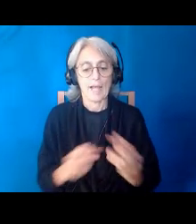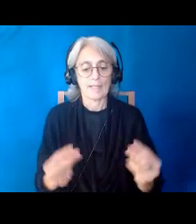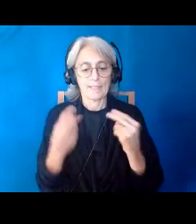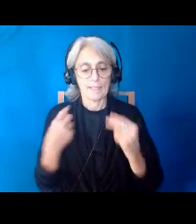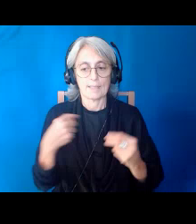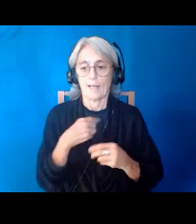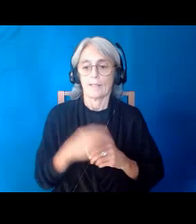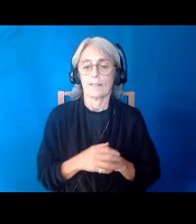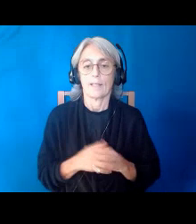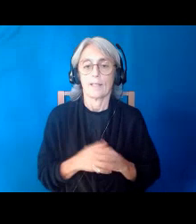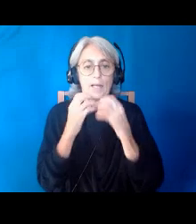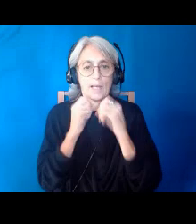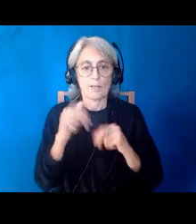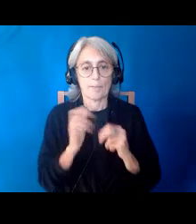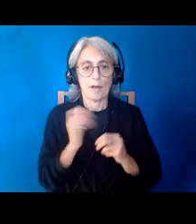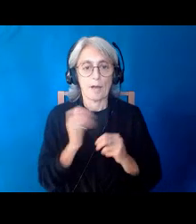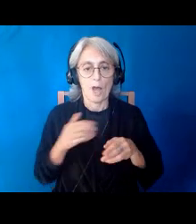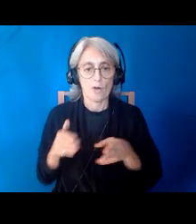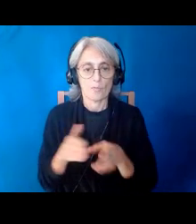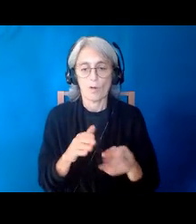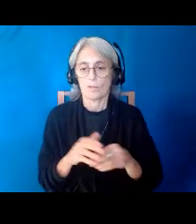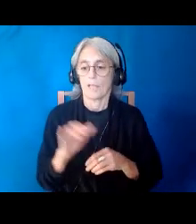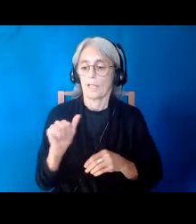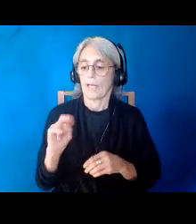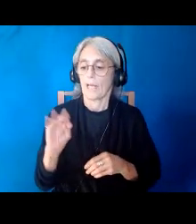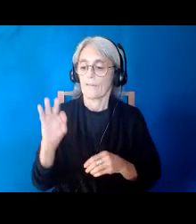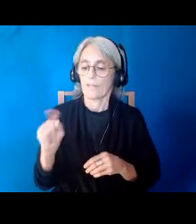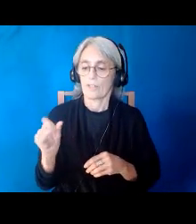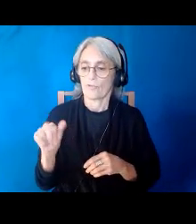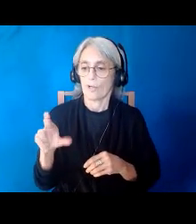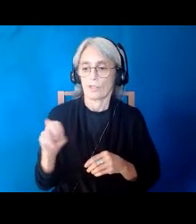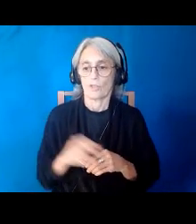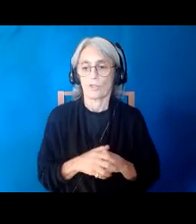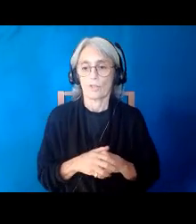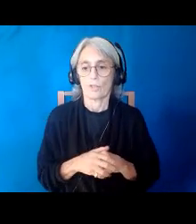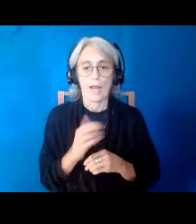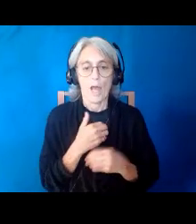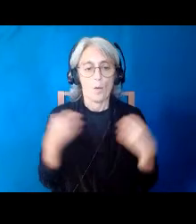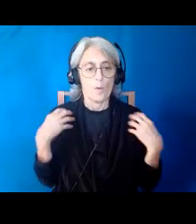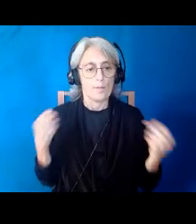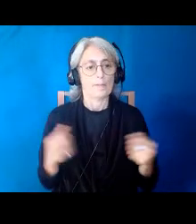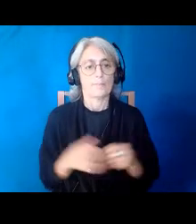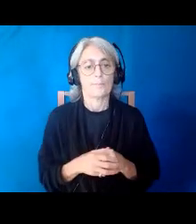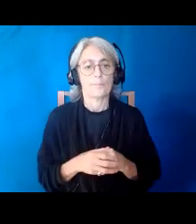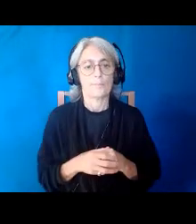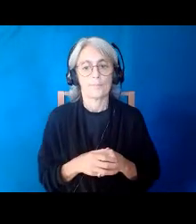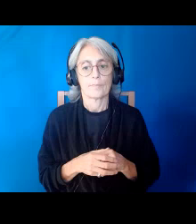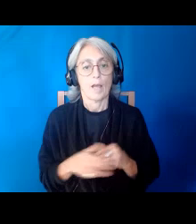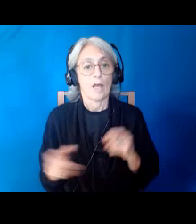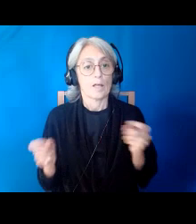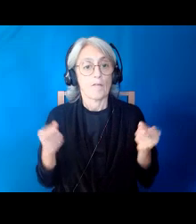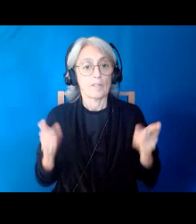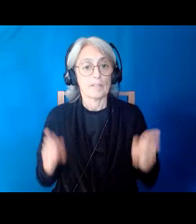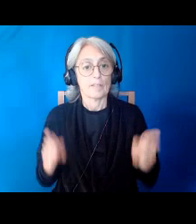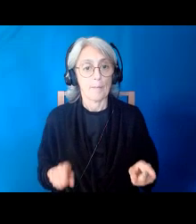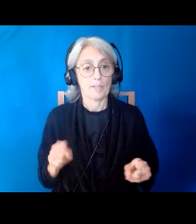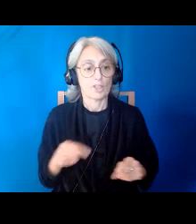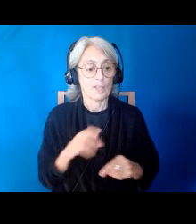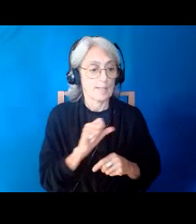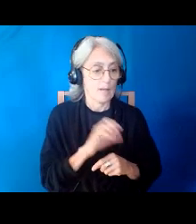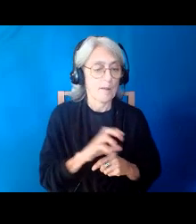our roads, our infrastructure, and our well-being. That governance does not only happen in Sacramento, it happens